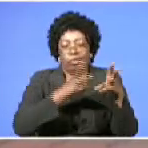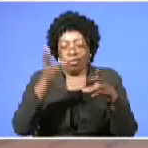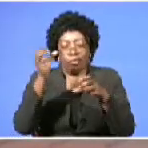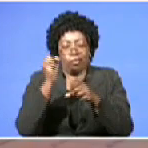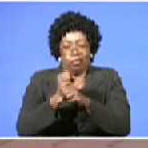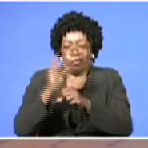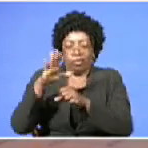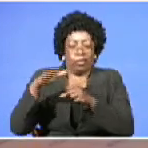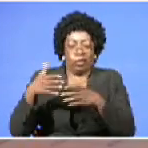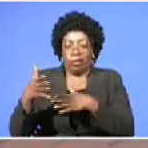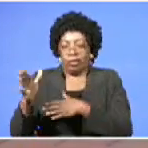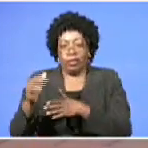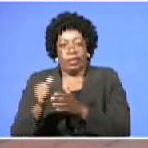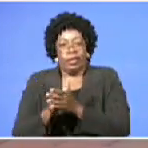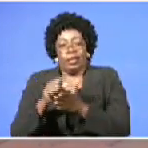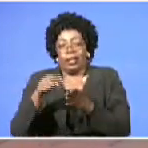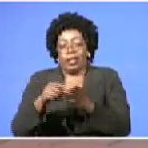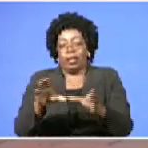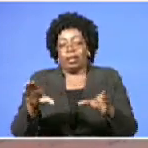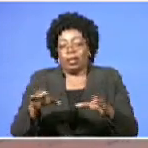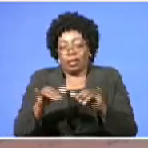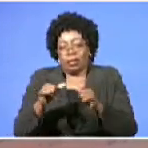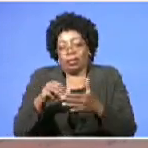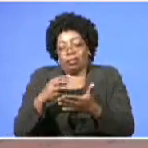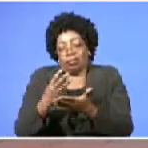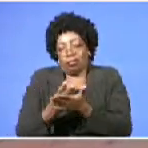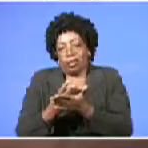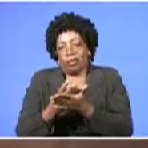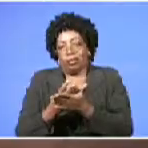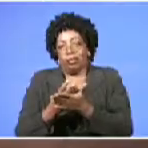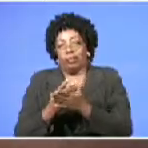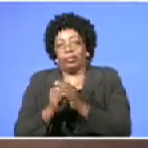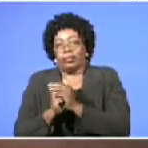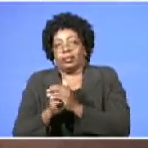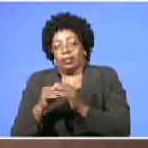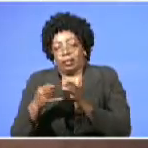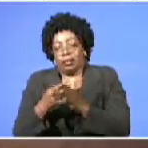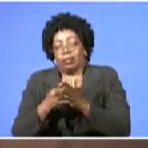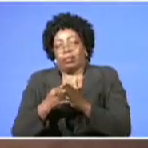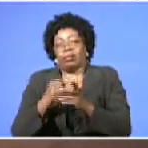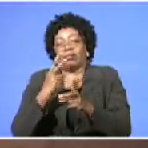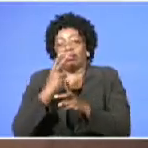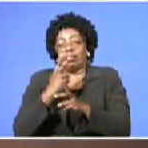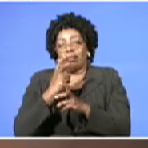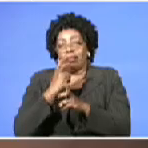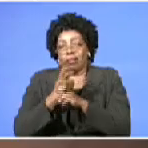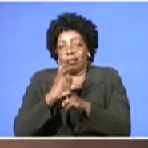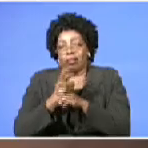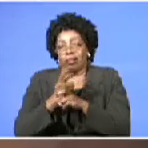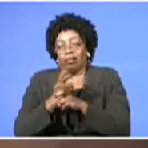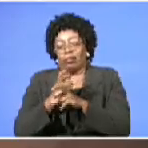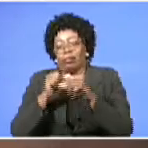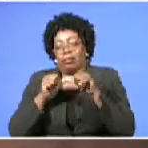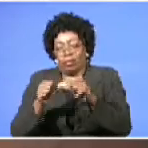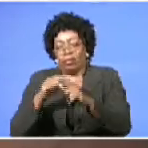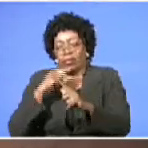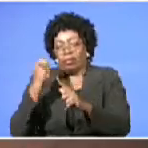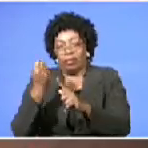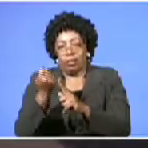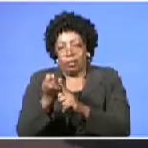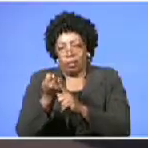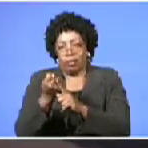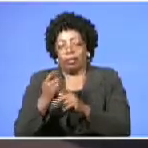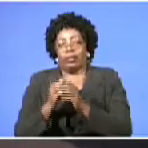then the course was playing well, but just with that wind, it was just very hard to get shots on target and in the